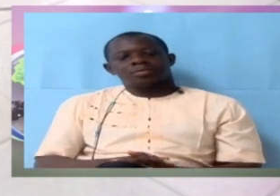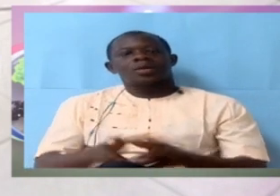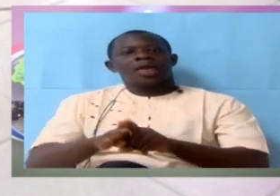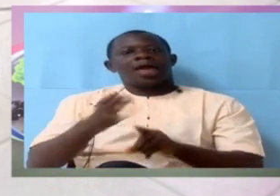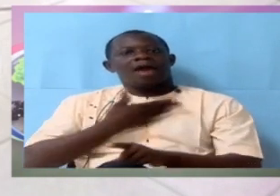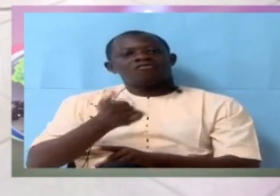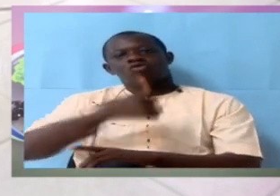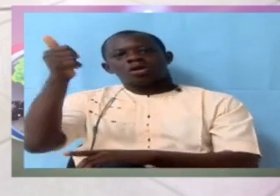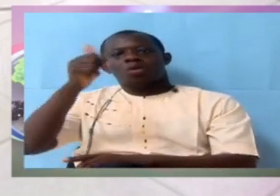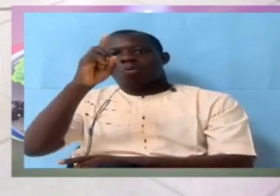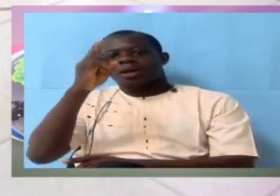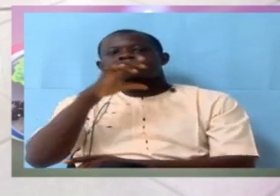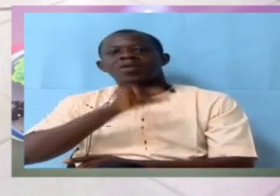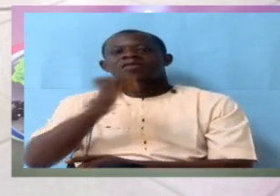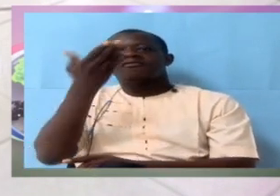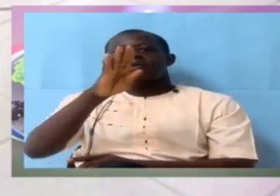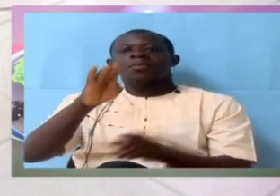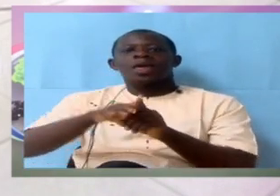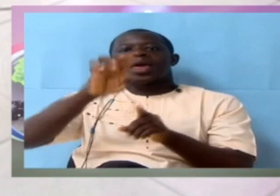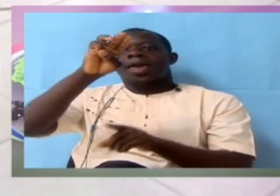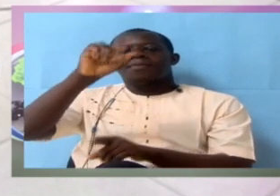There was one man who came from Malawi.